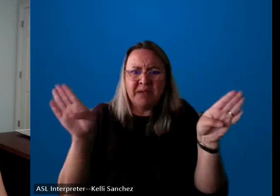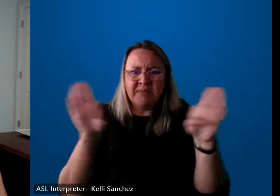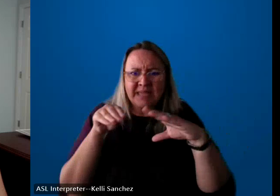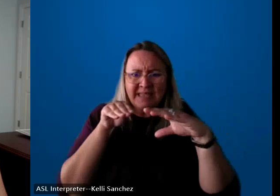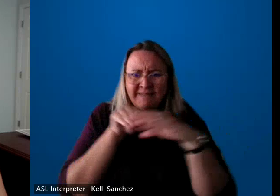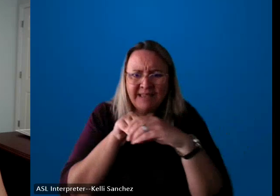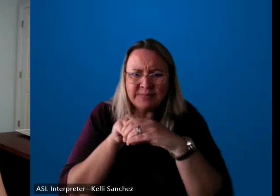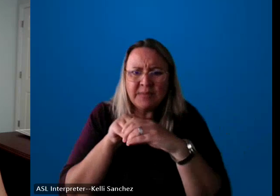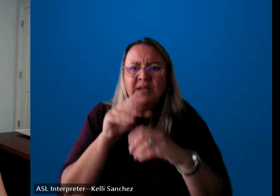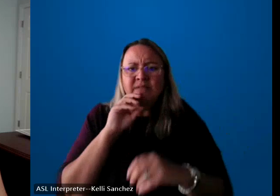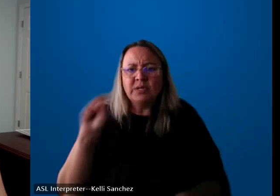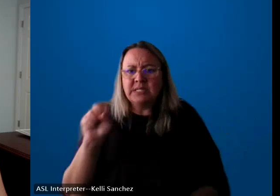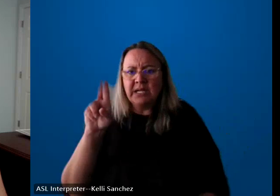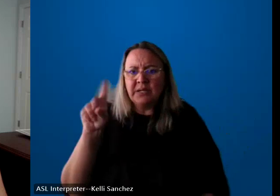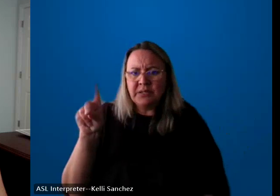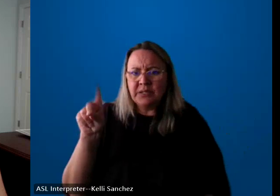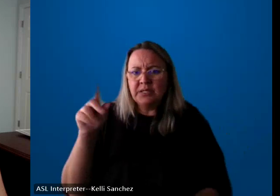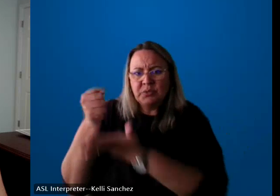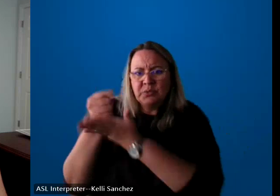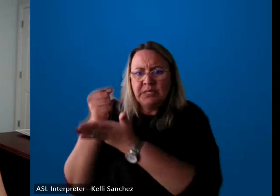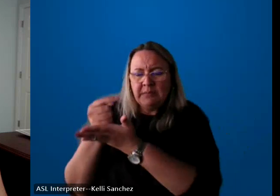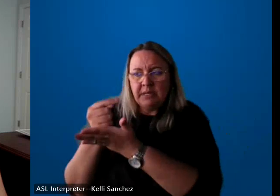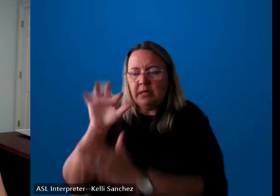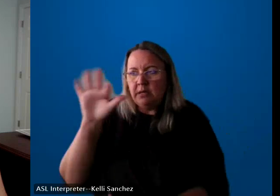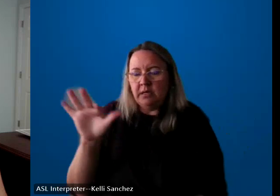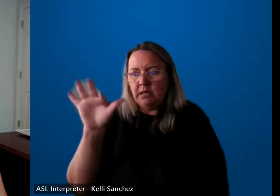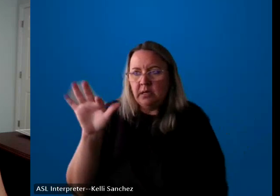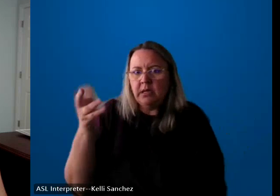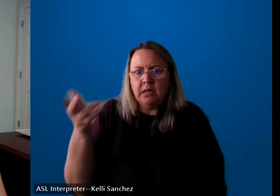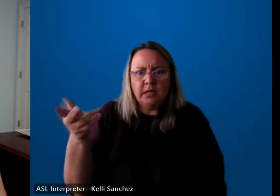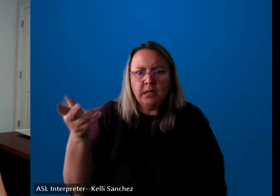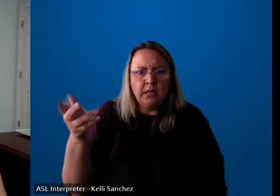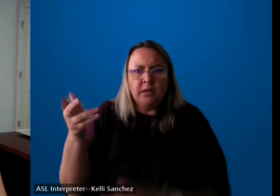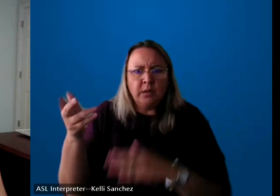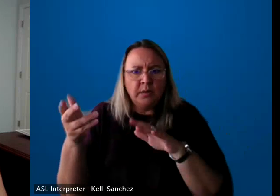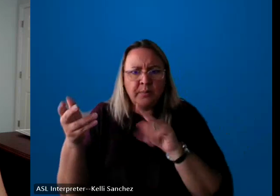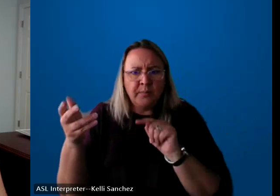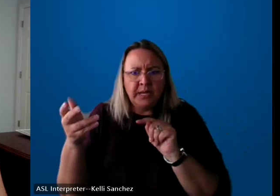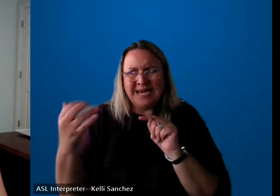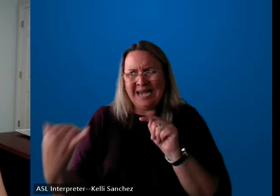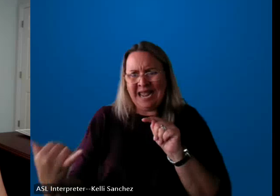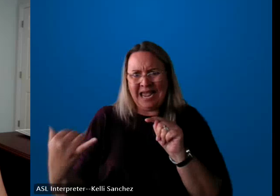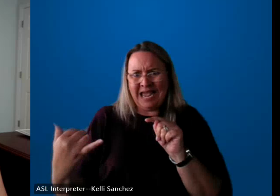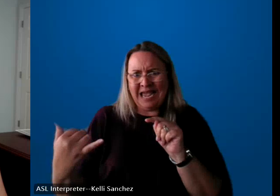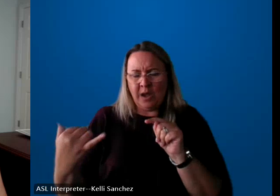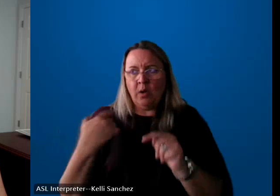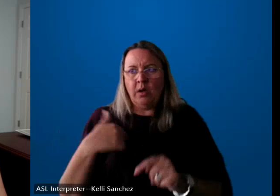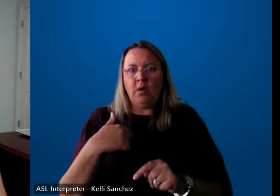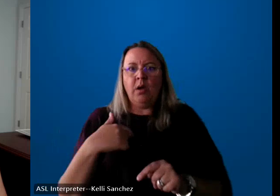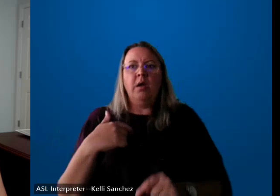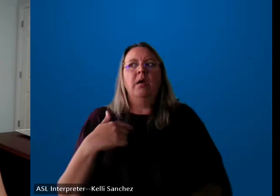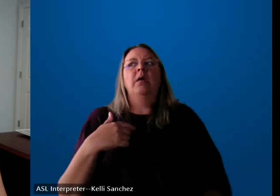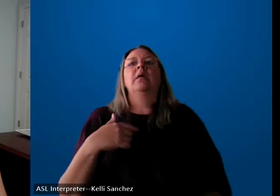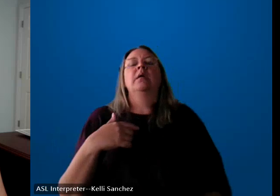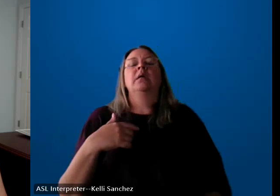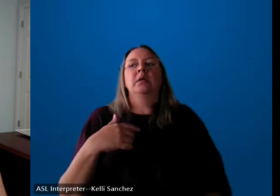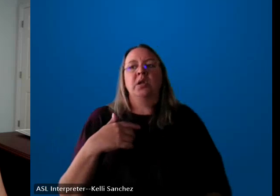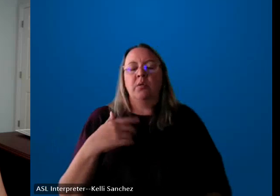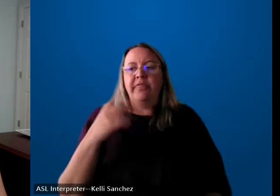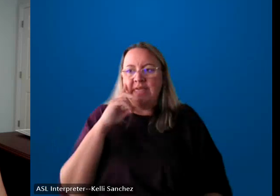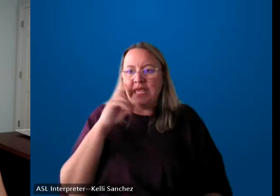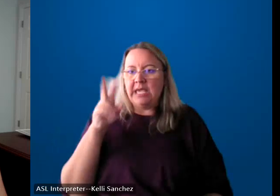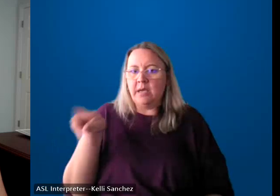in substance use disorder treatment. But we're only just now starting to, like Tara mentioned, look